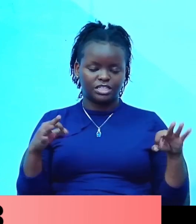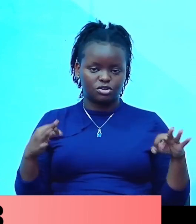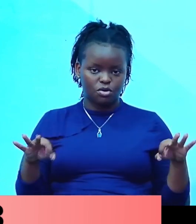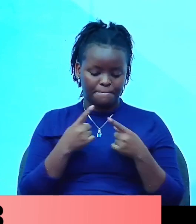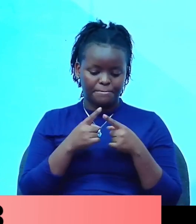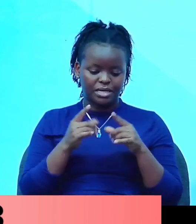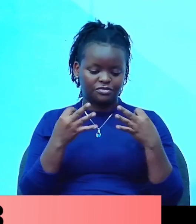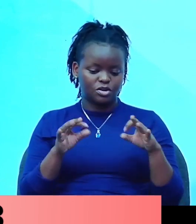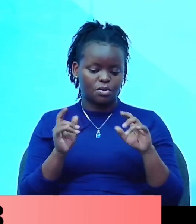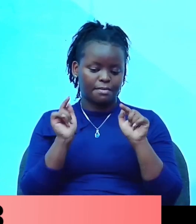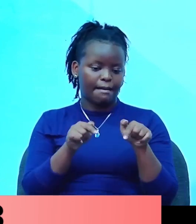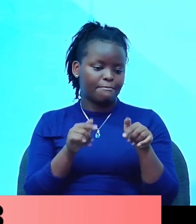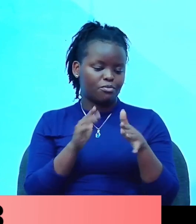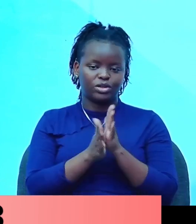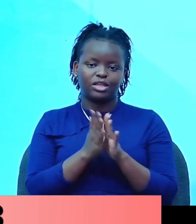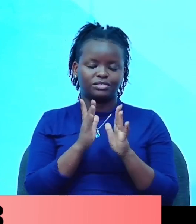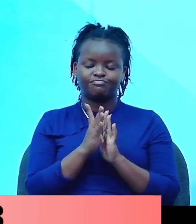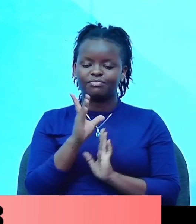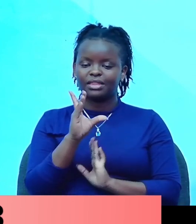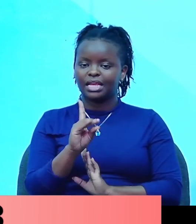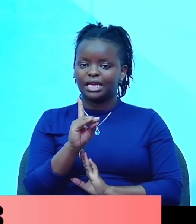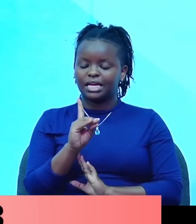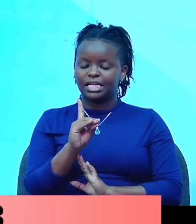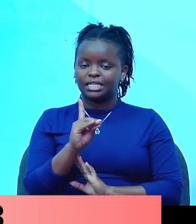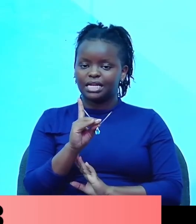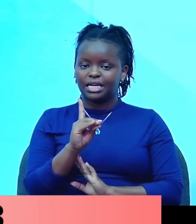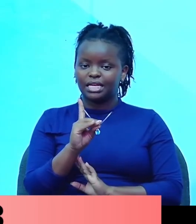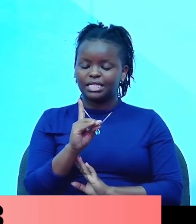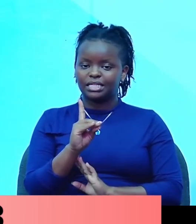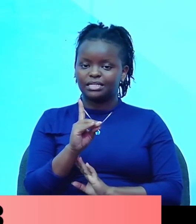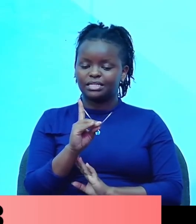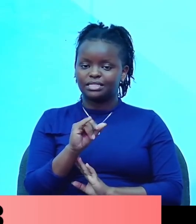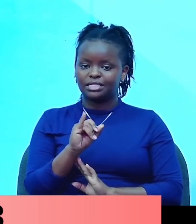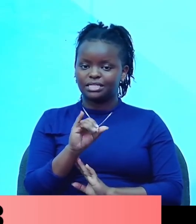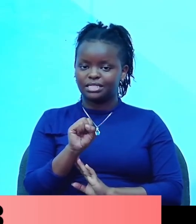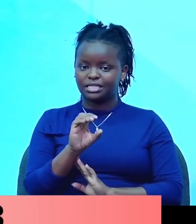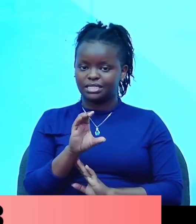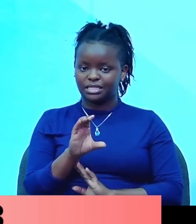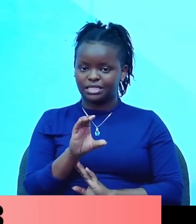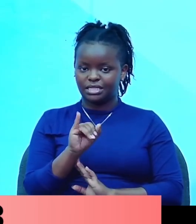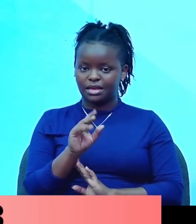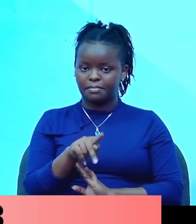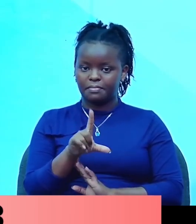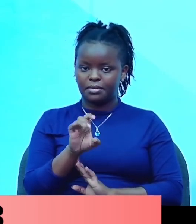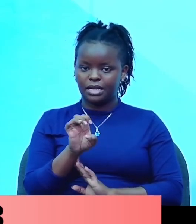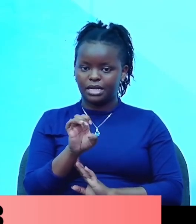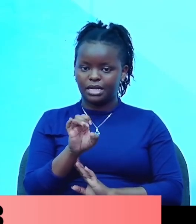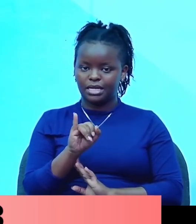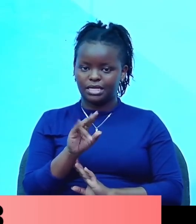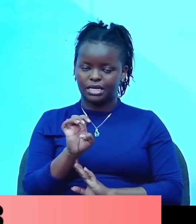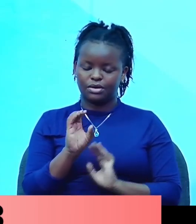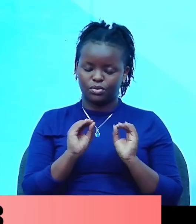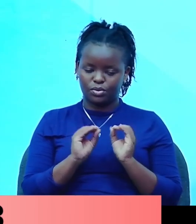doesn't come without discipline. Okay. Yeah. Okay. If we look at the rally drivers, Yeah. the wins